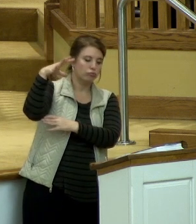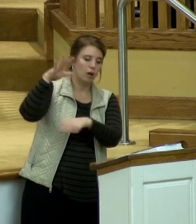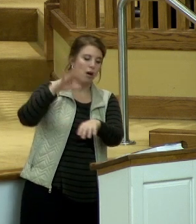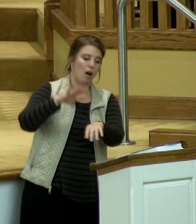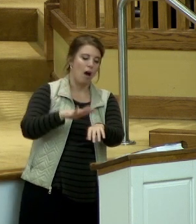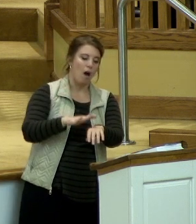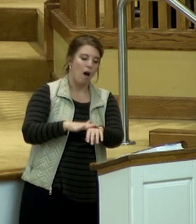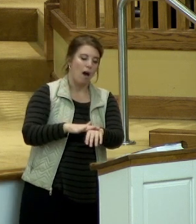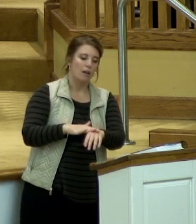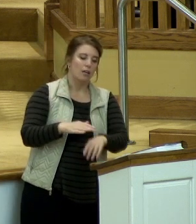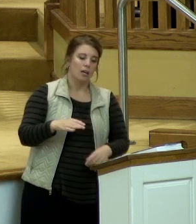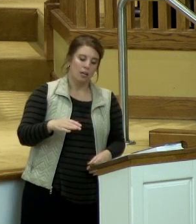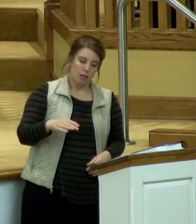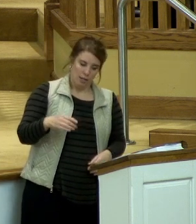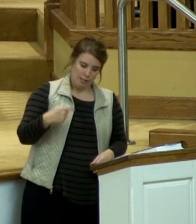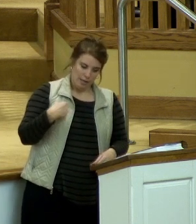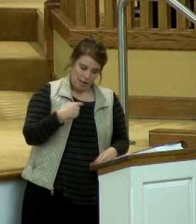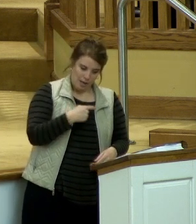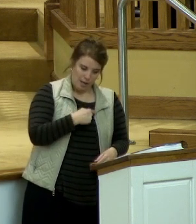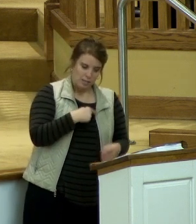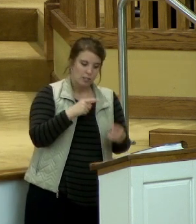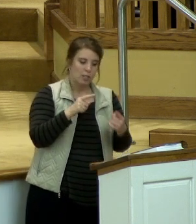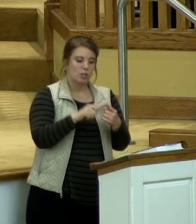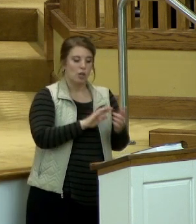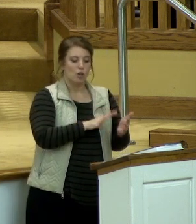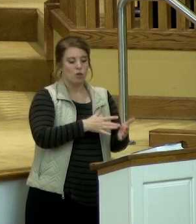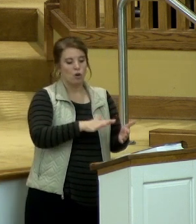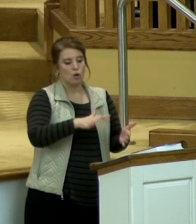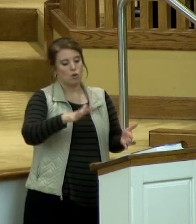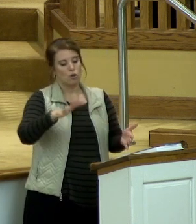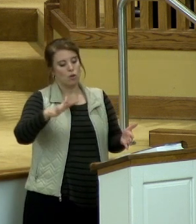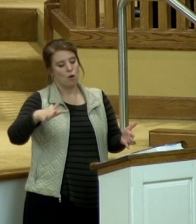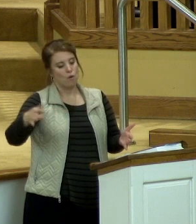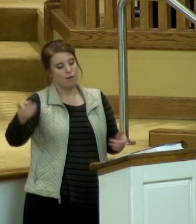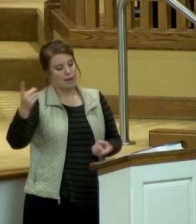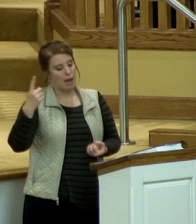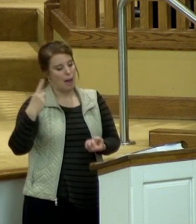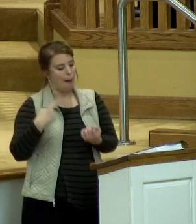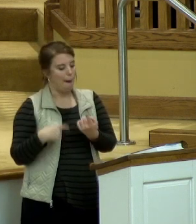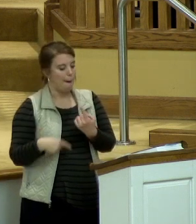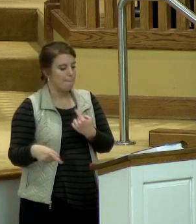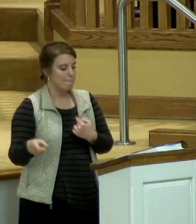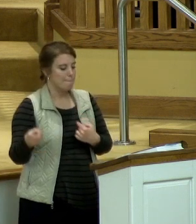Shine upon us until the glory